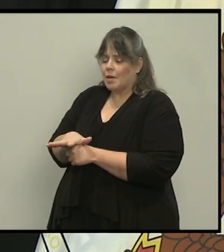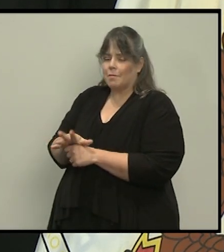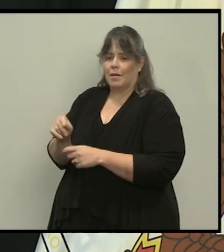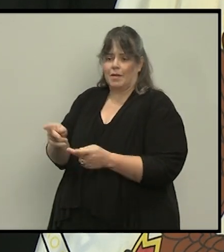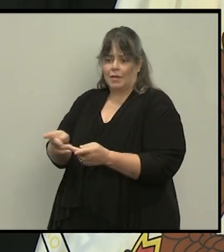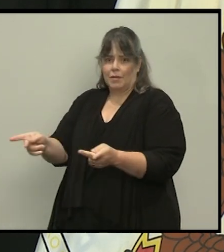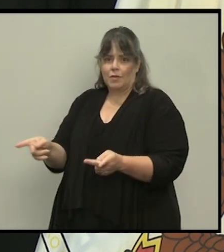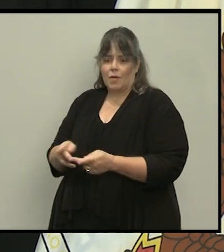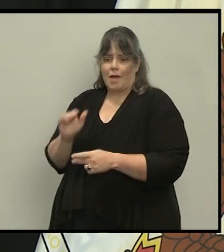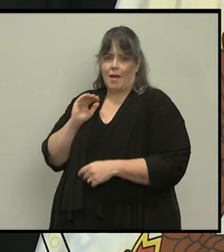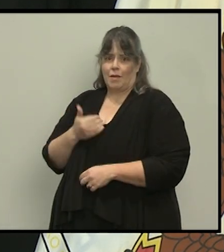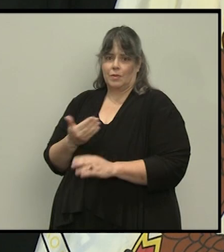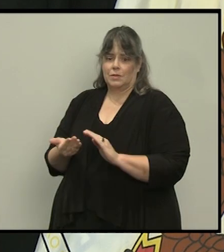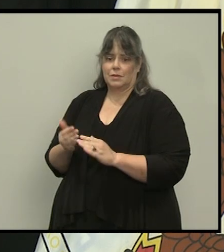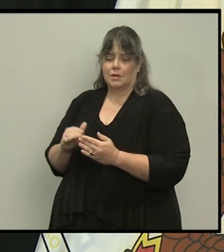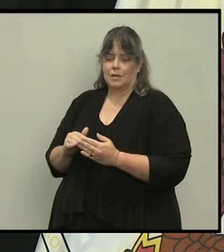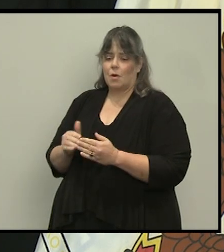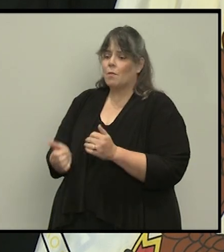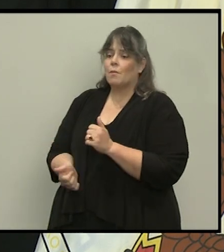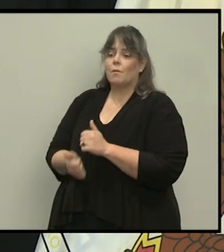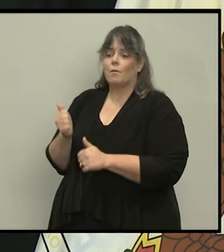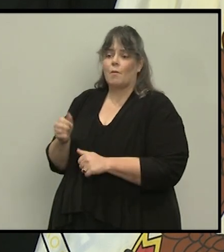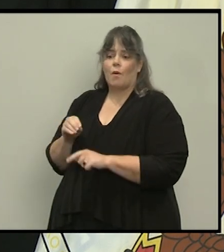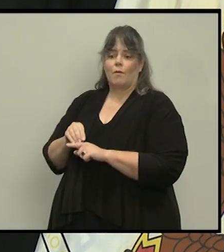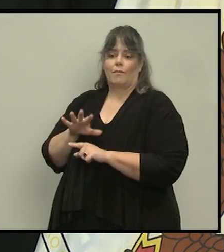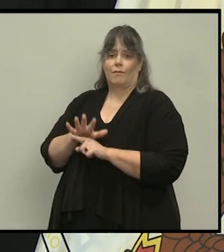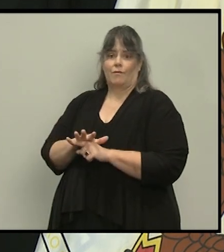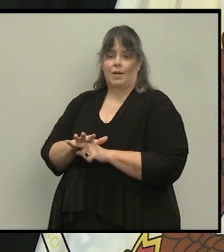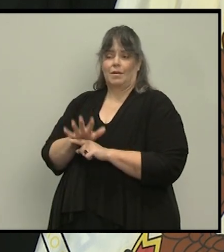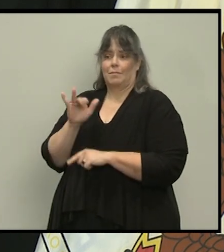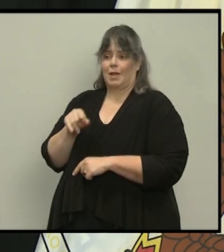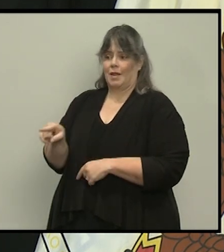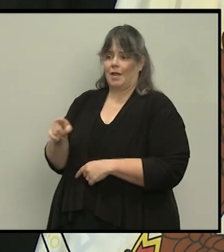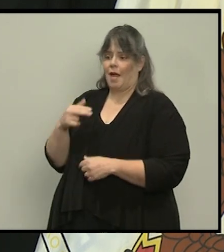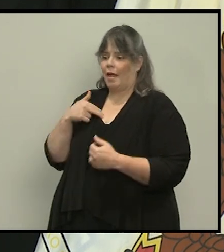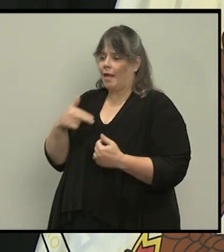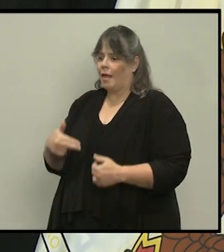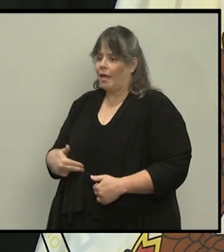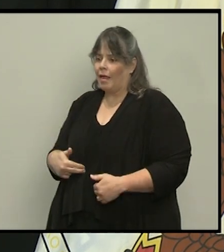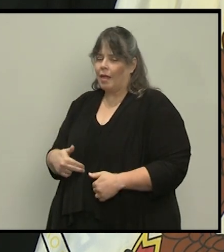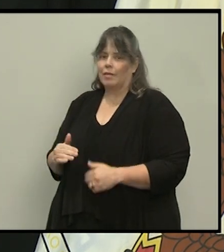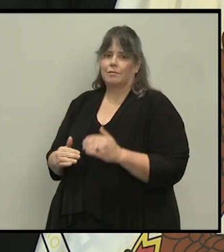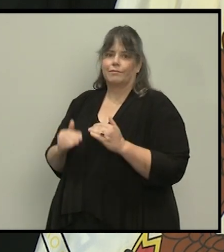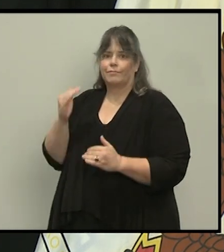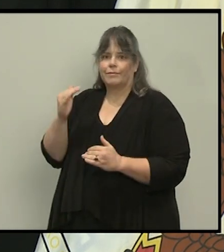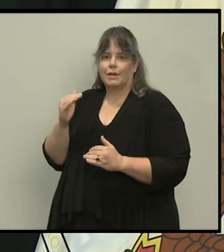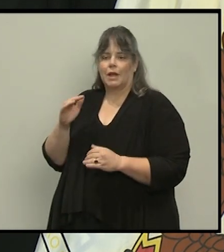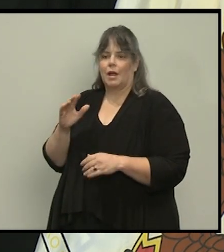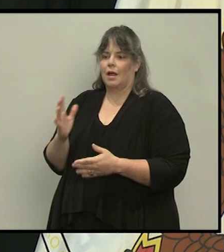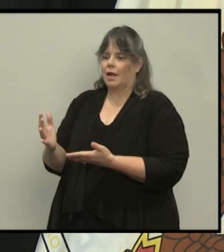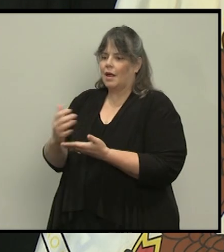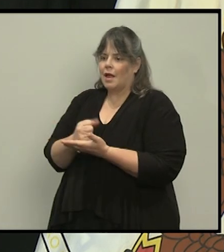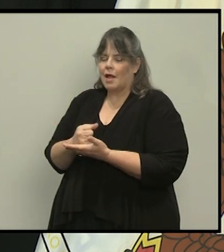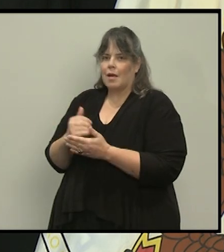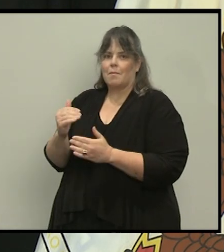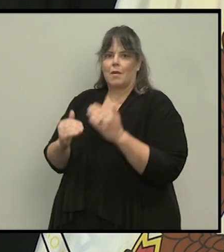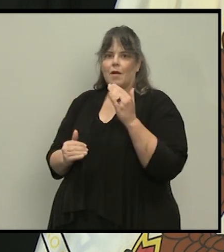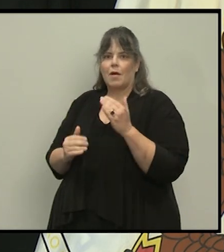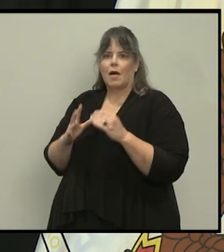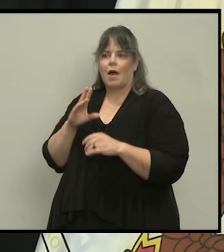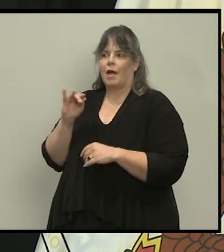city that are most affected by health disparities, by income inequality, and by structural